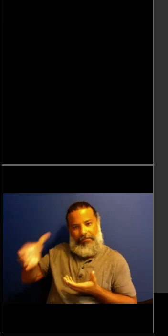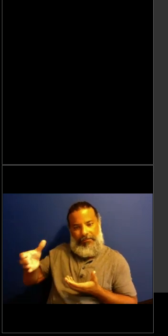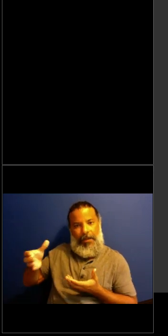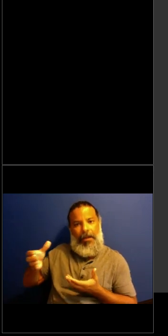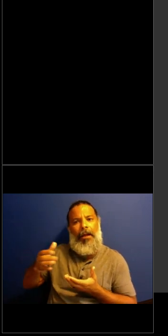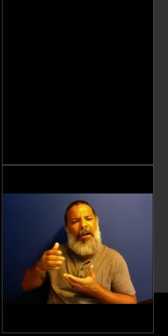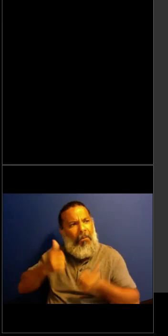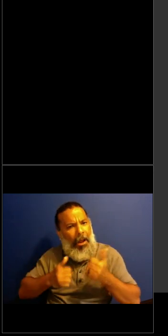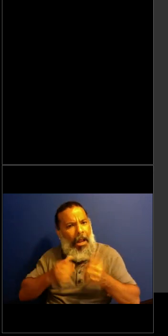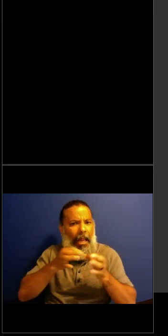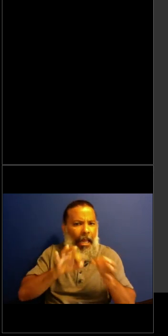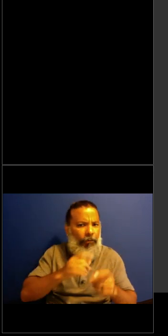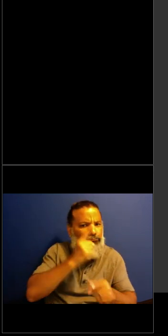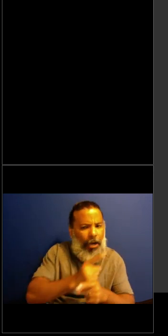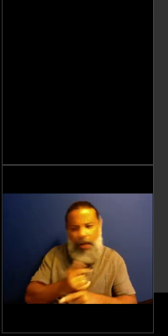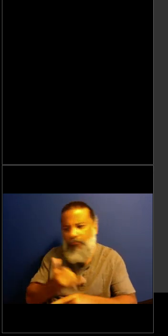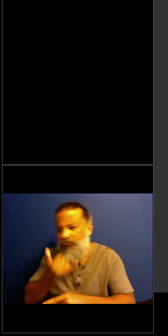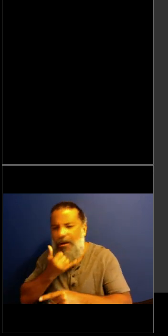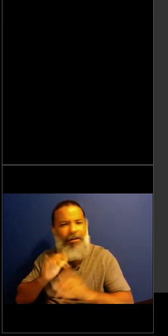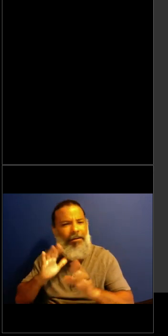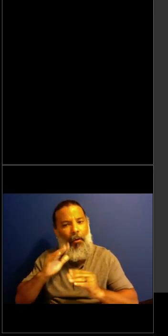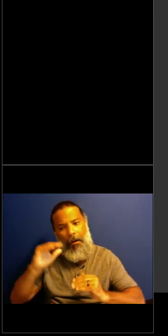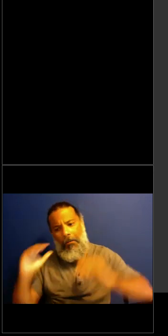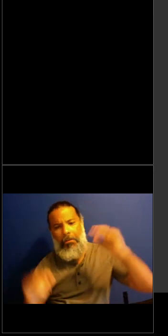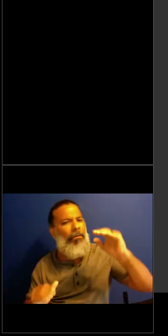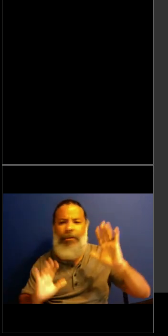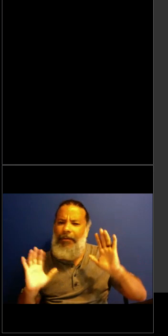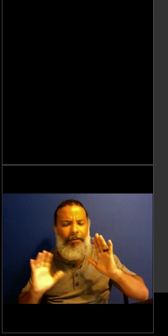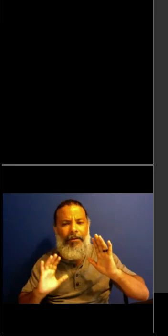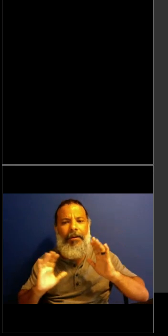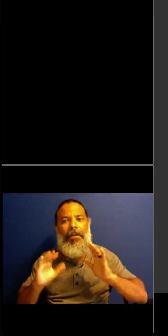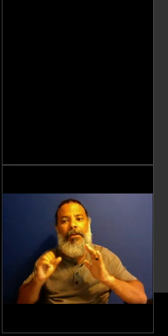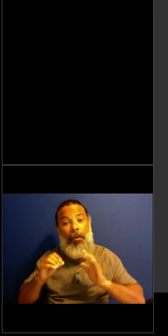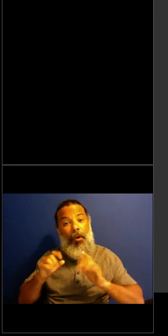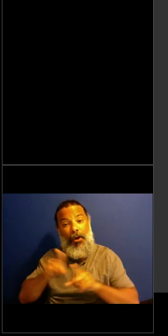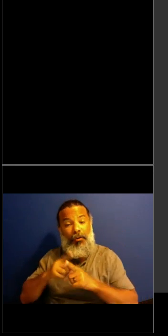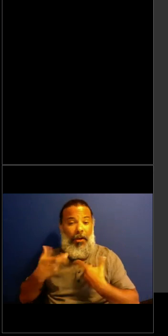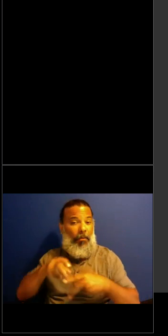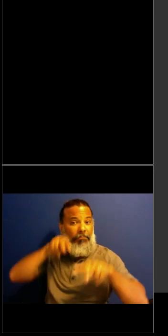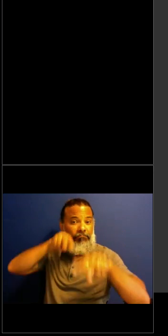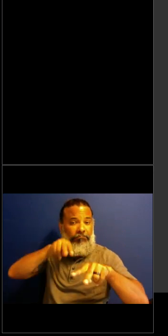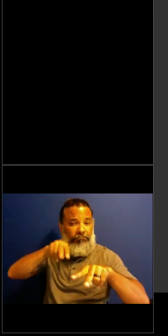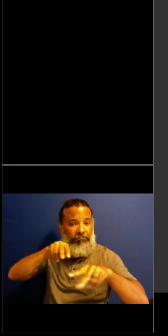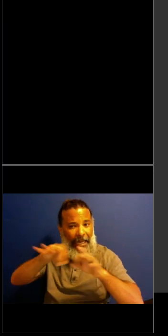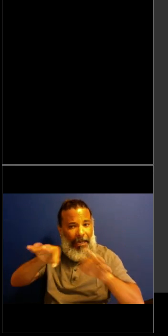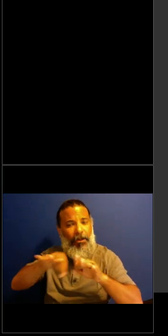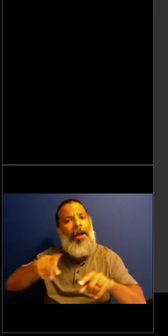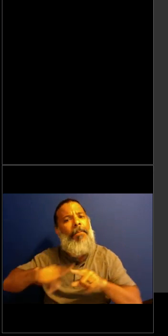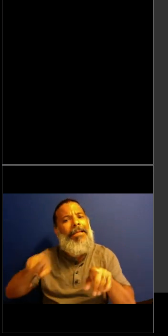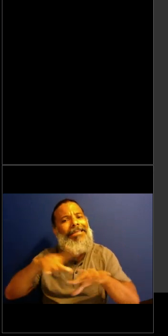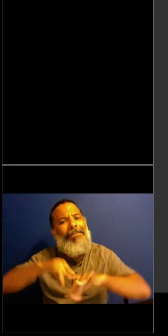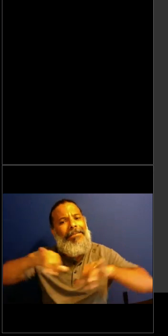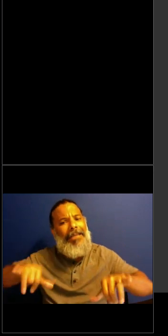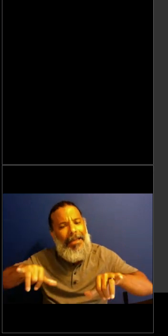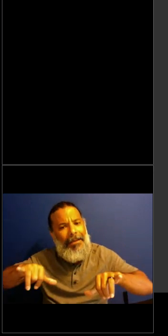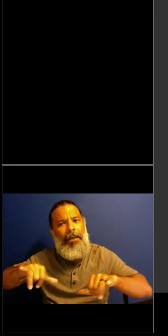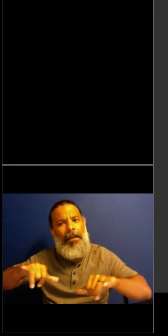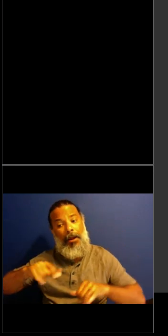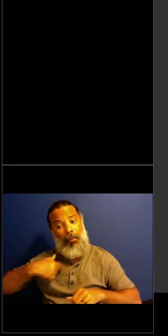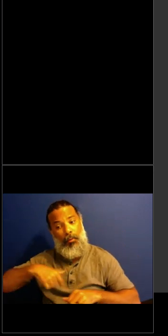language variants are inherently superior to others, and also the policing of their use. But linguists are also especially qualified